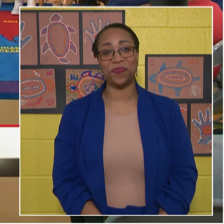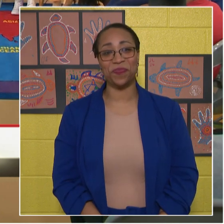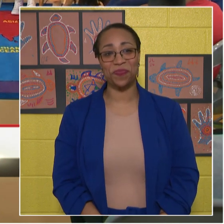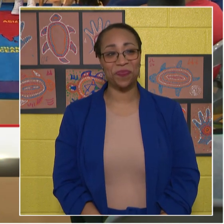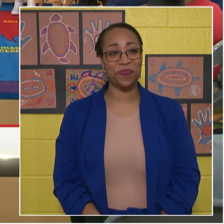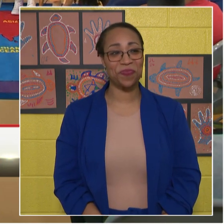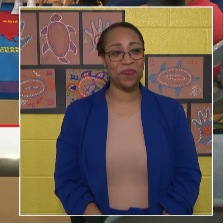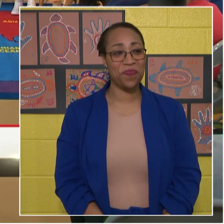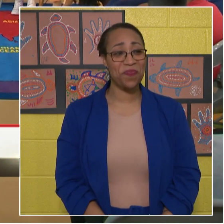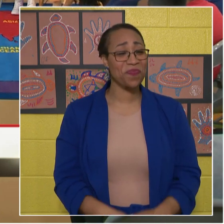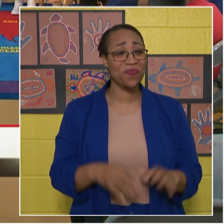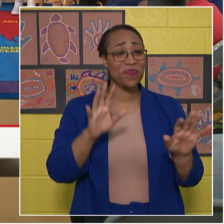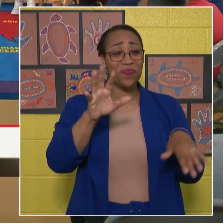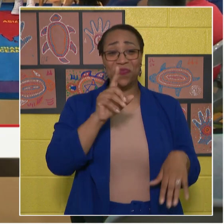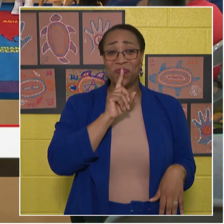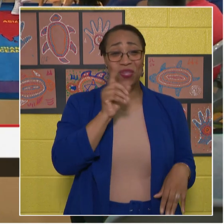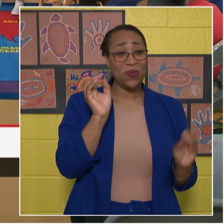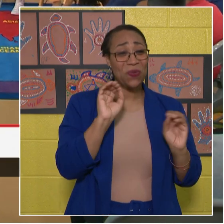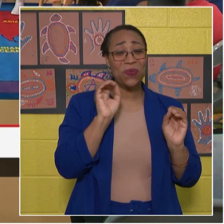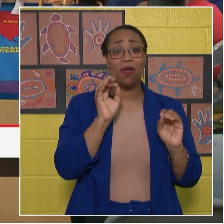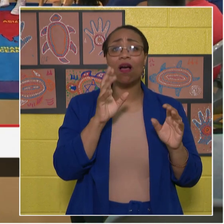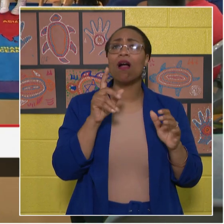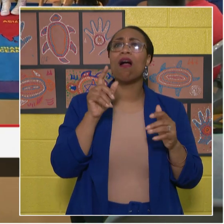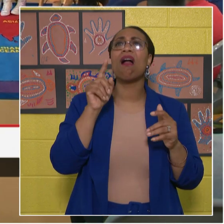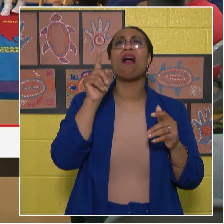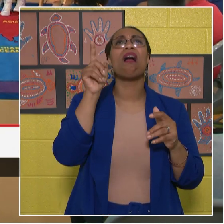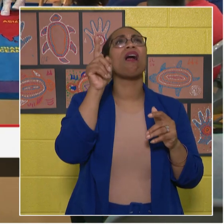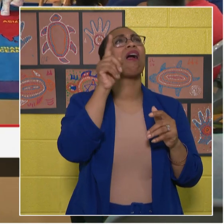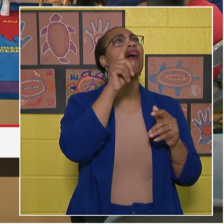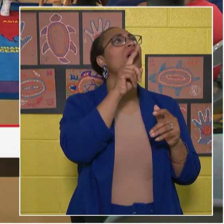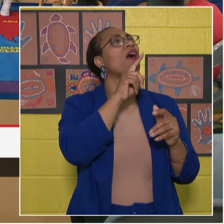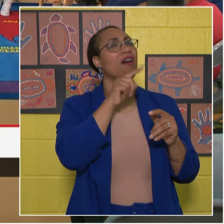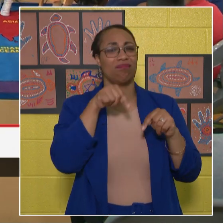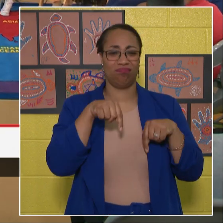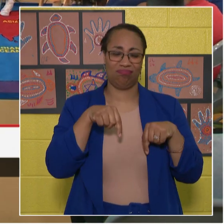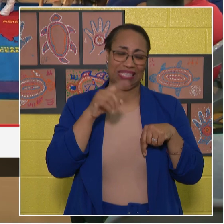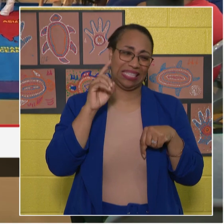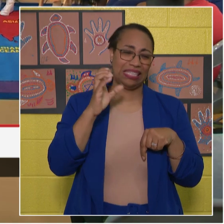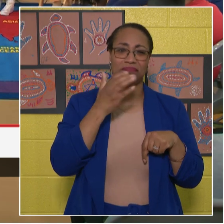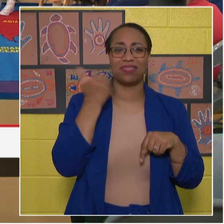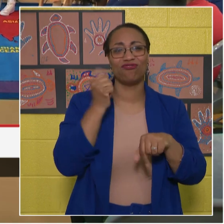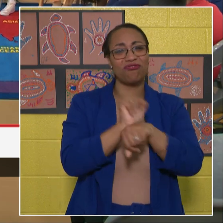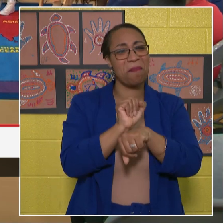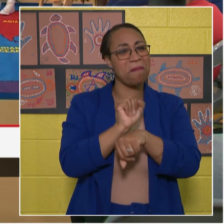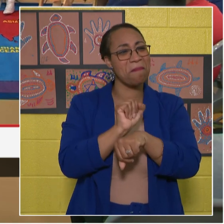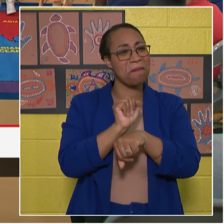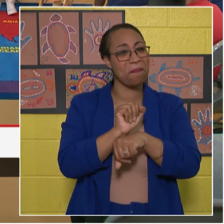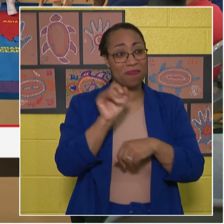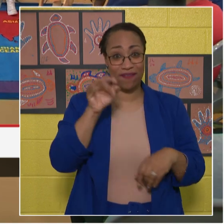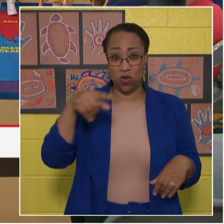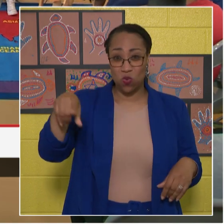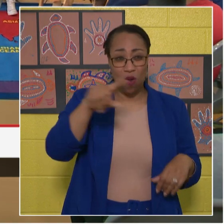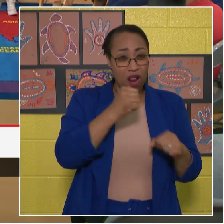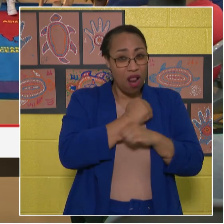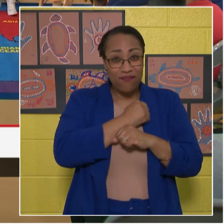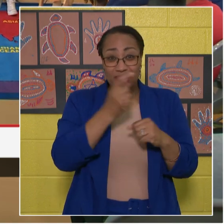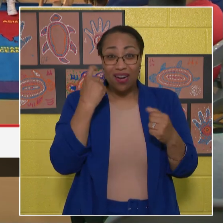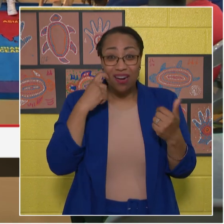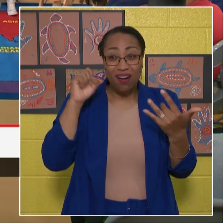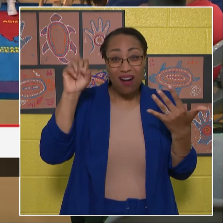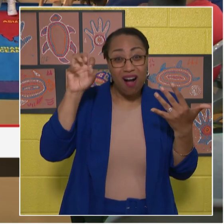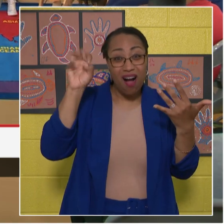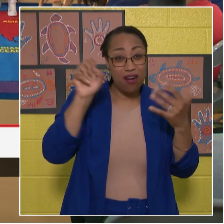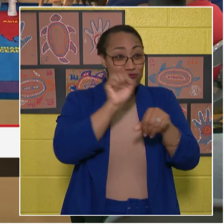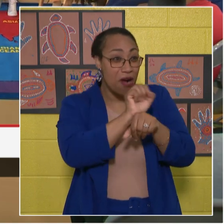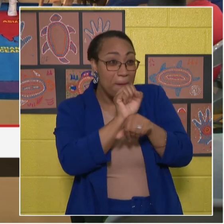no better job to do that if you love those things, and that's what your passion and skills, where your passion and skills lie,